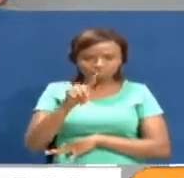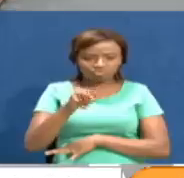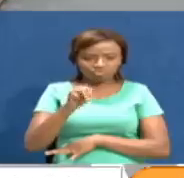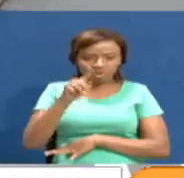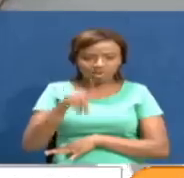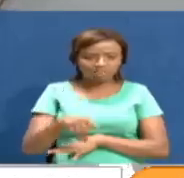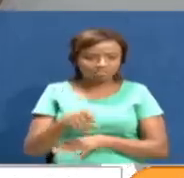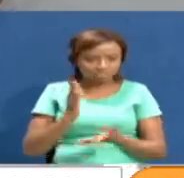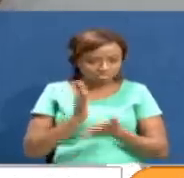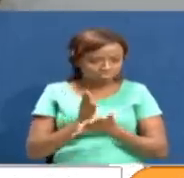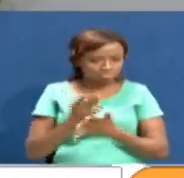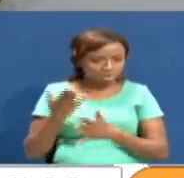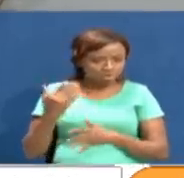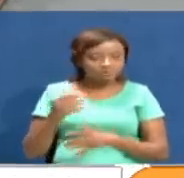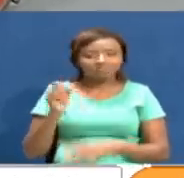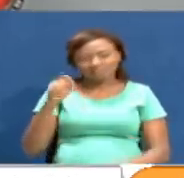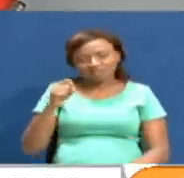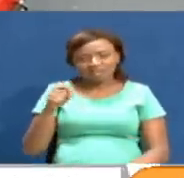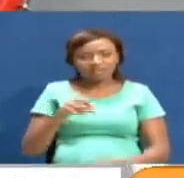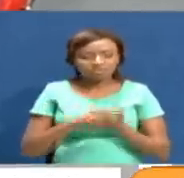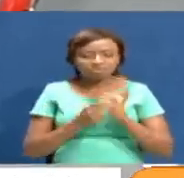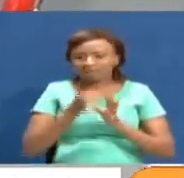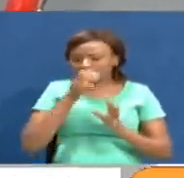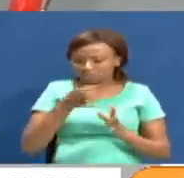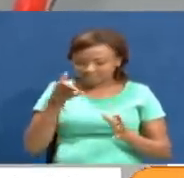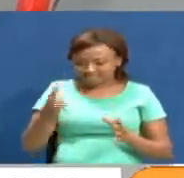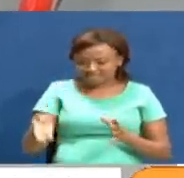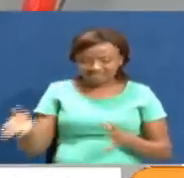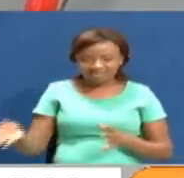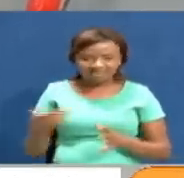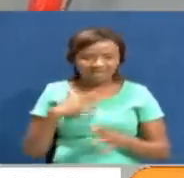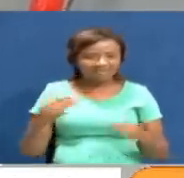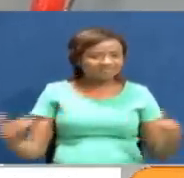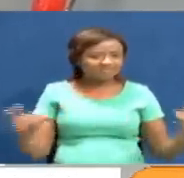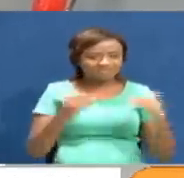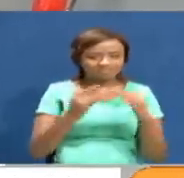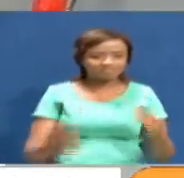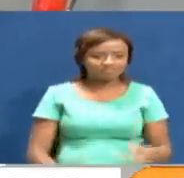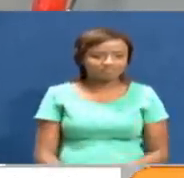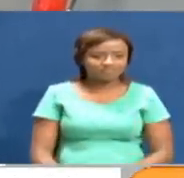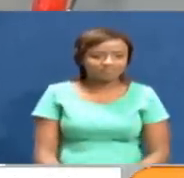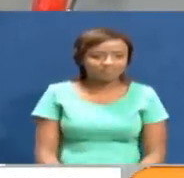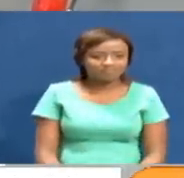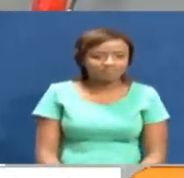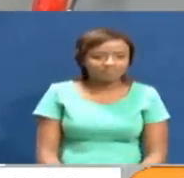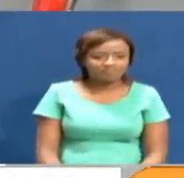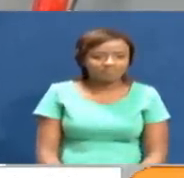will be the capital. It was a swamp, right? Yeah, true. So Nairobi, there's water. I mean, there's plenty of water.